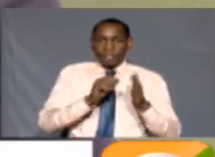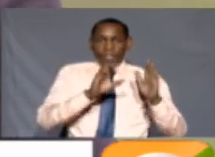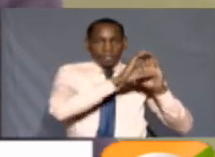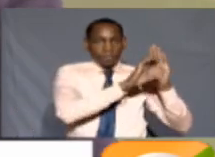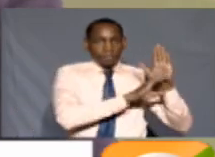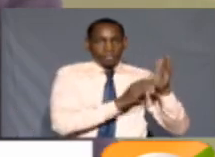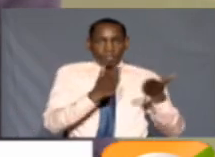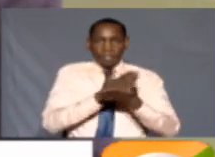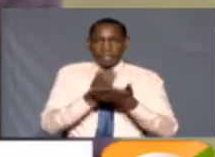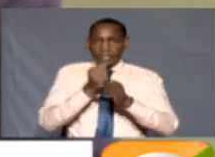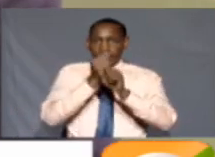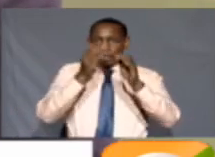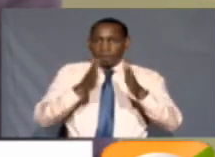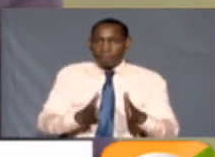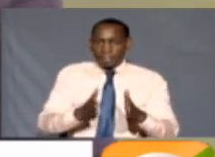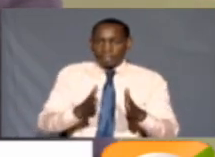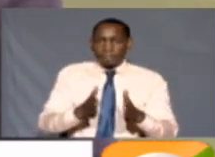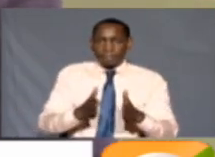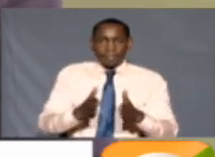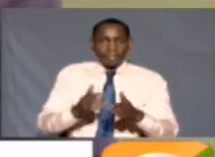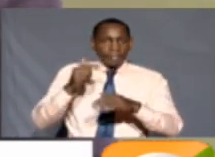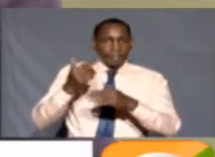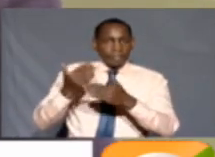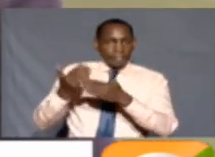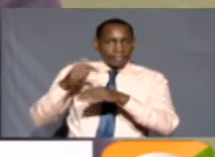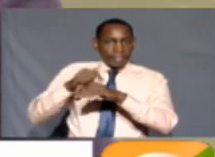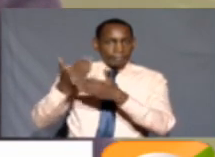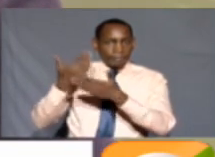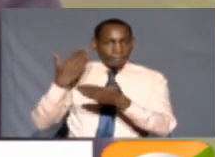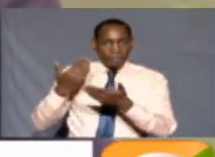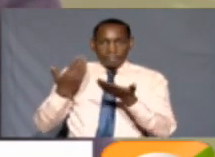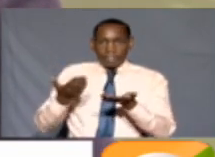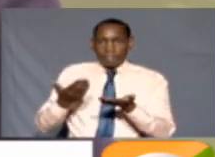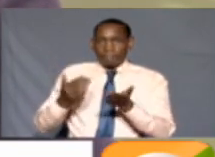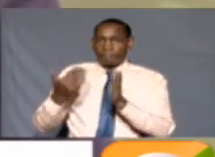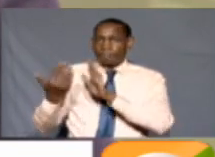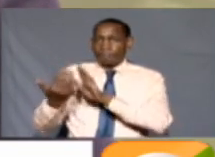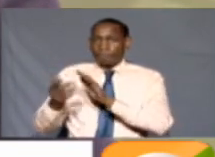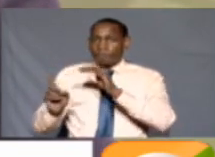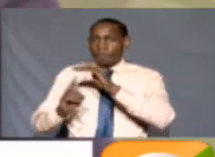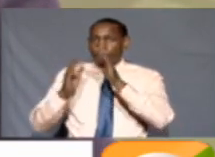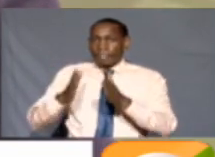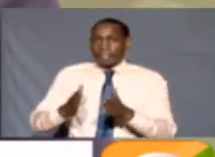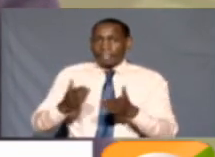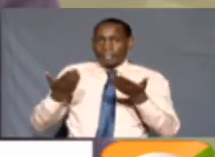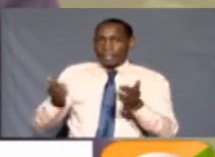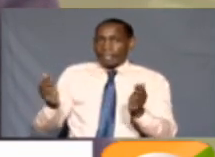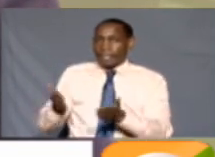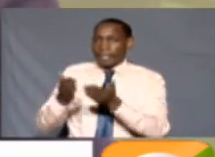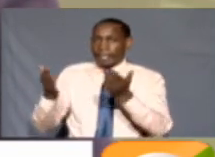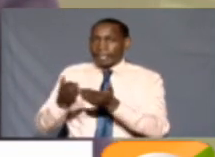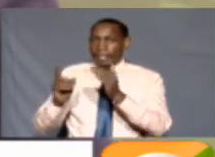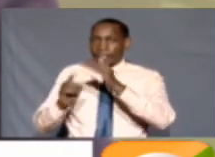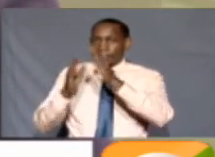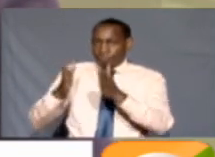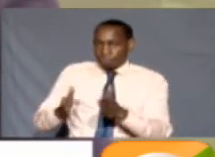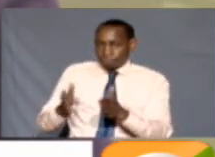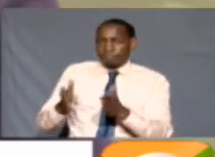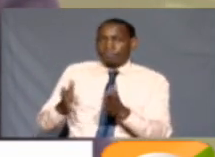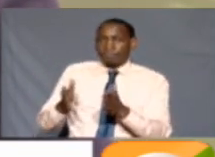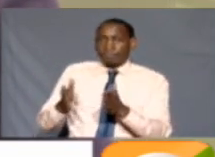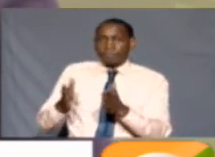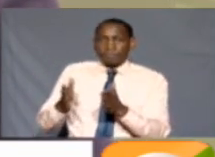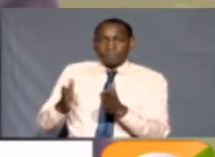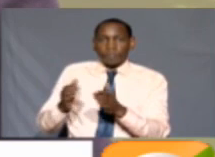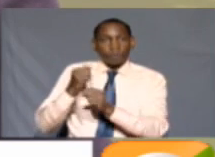stakeholders. The last I checked, I understood that it is still in cabinet. I think it's time to urge cabinet to get it